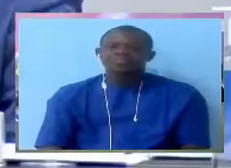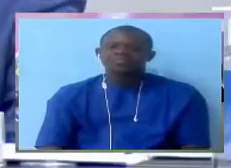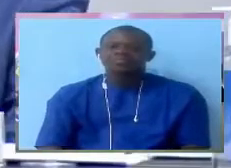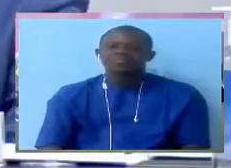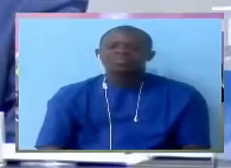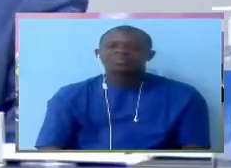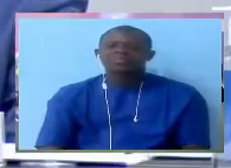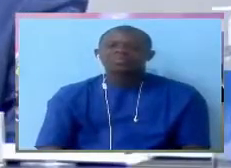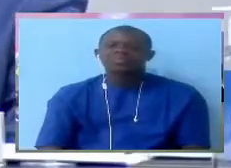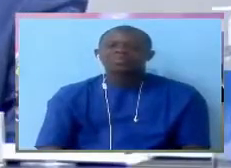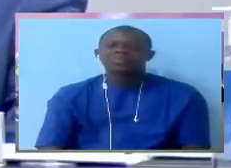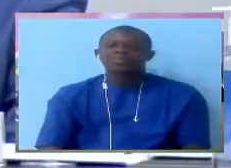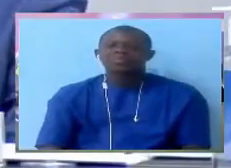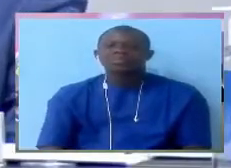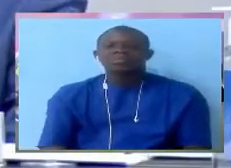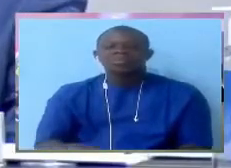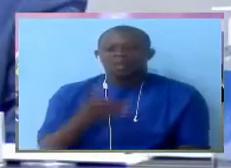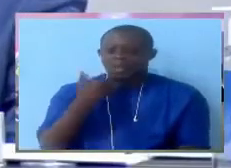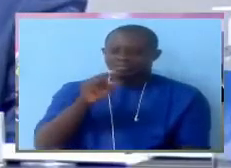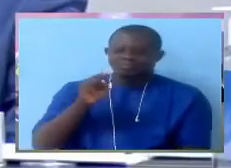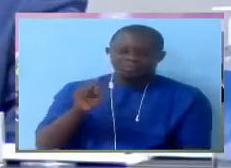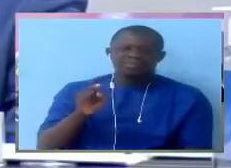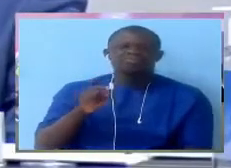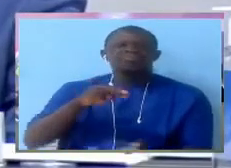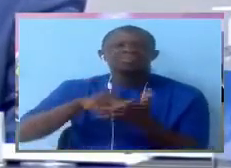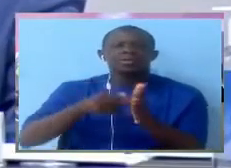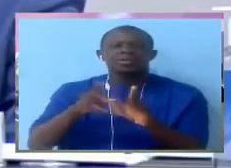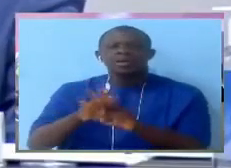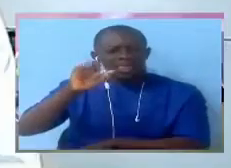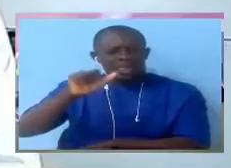This special ops.